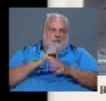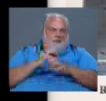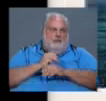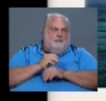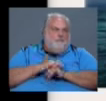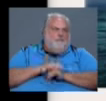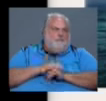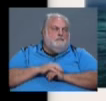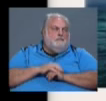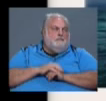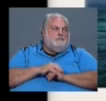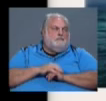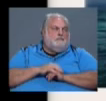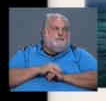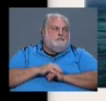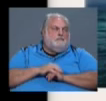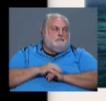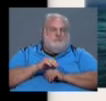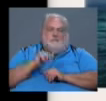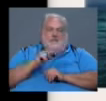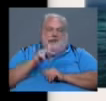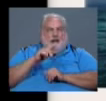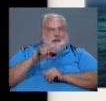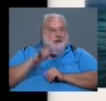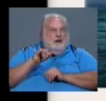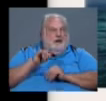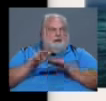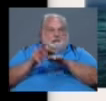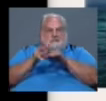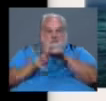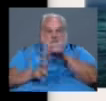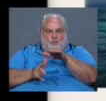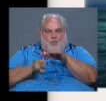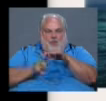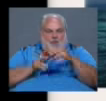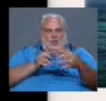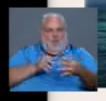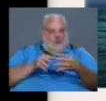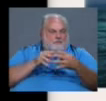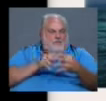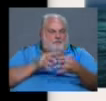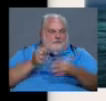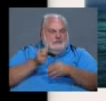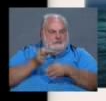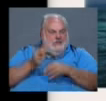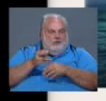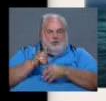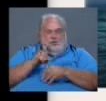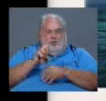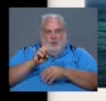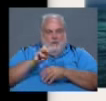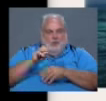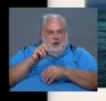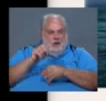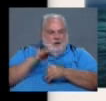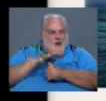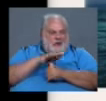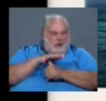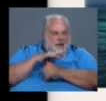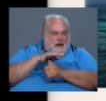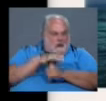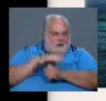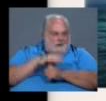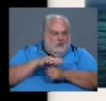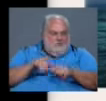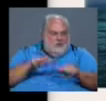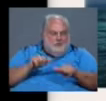slide. For anti-submarine warfare, again, we'll use a series of remote vehicles or helicopters that give us